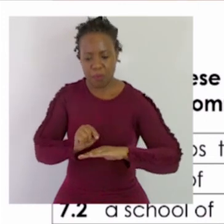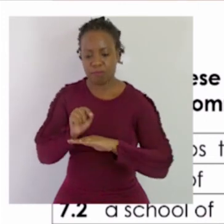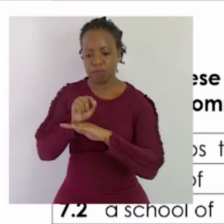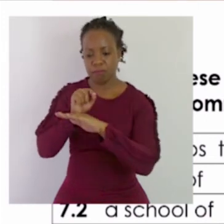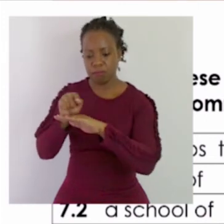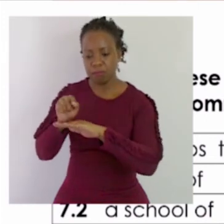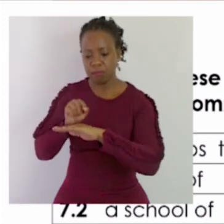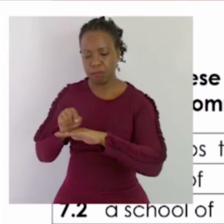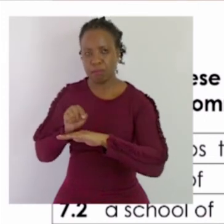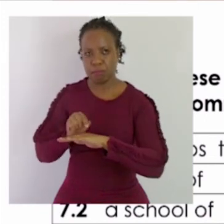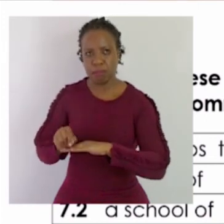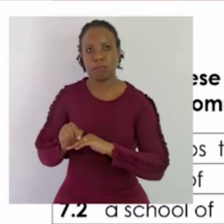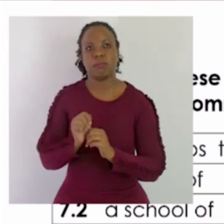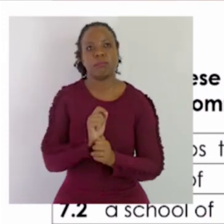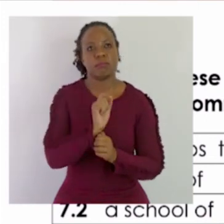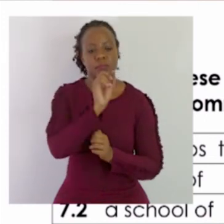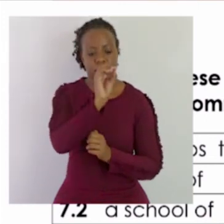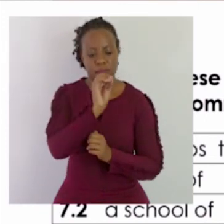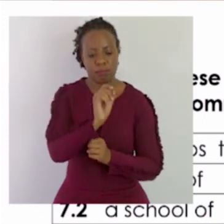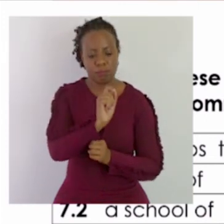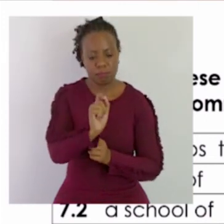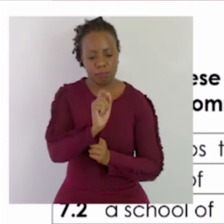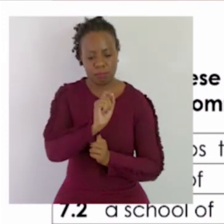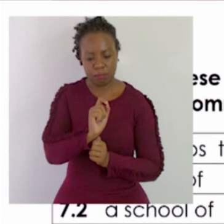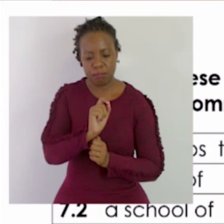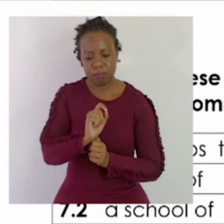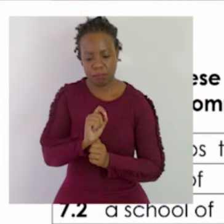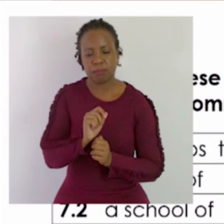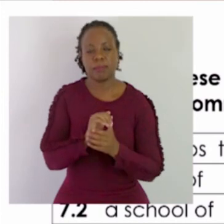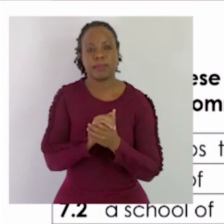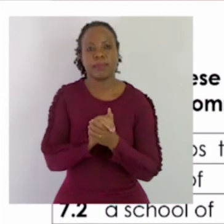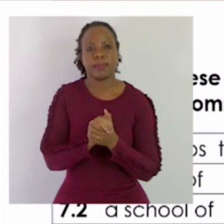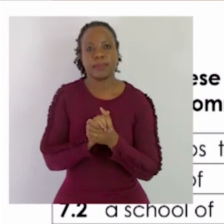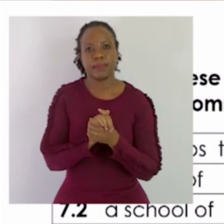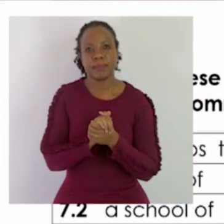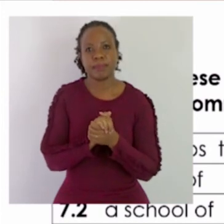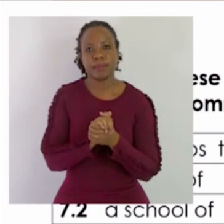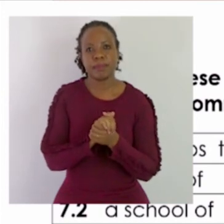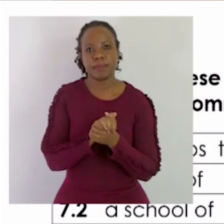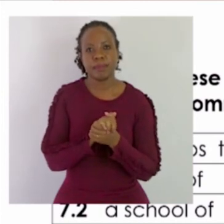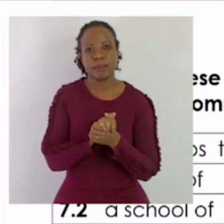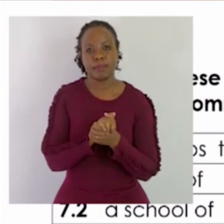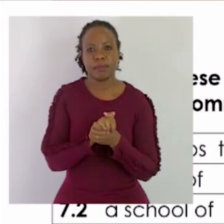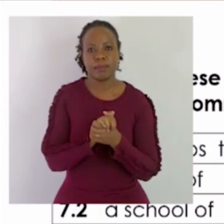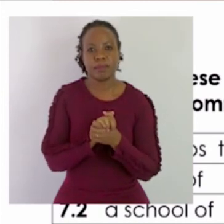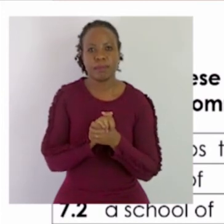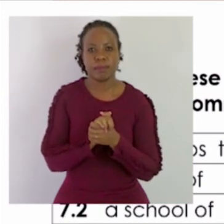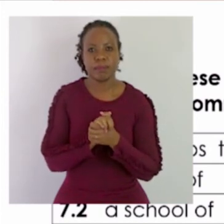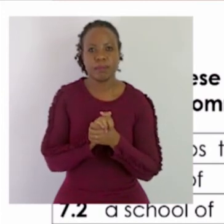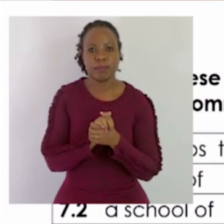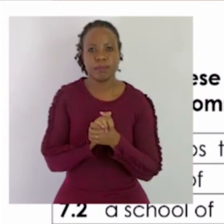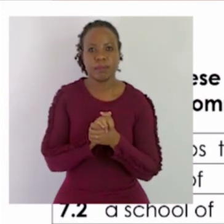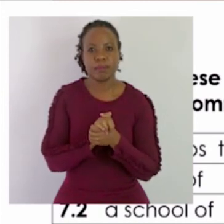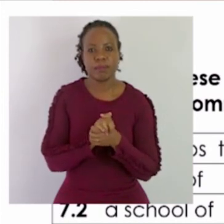brood of dash, a stud of dash, a hen of dash, a fleet of dash, a board